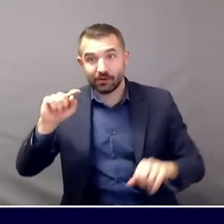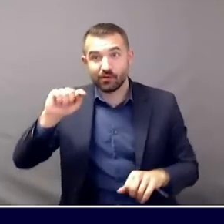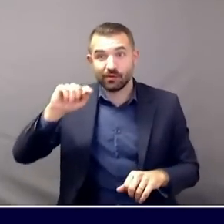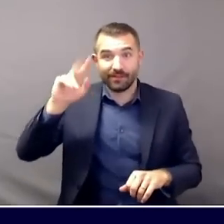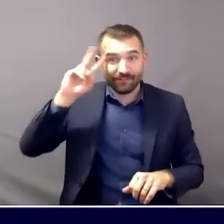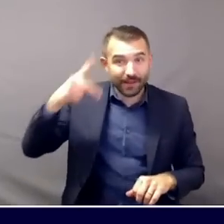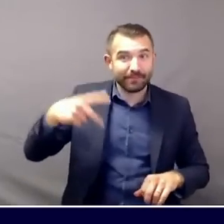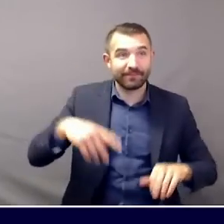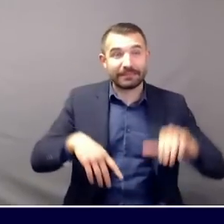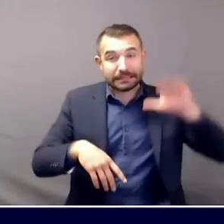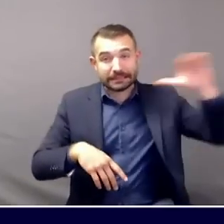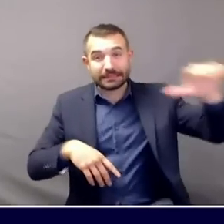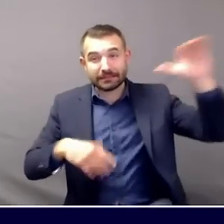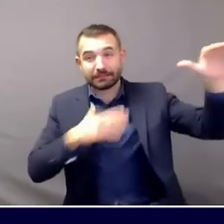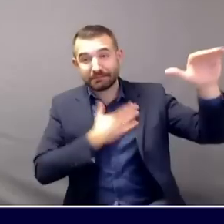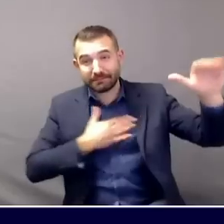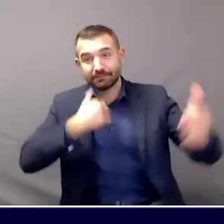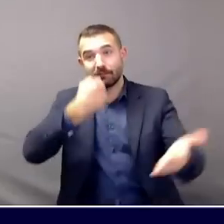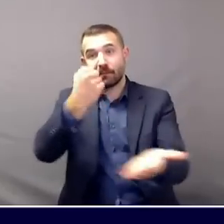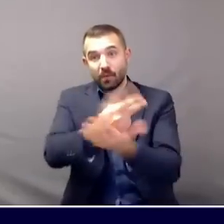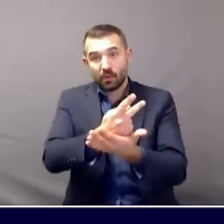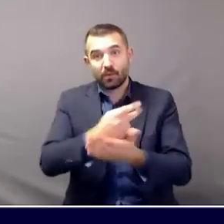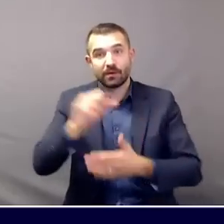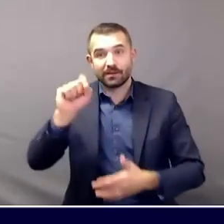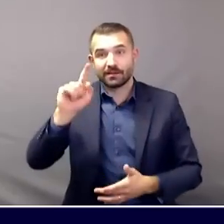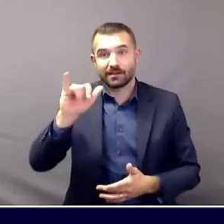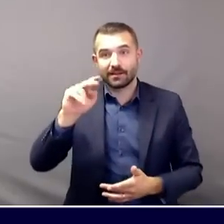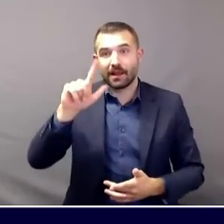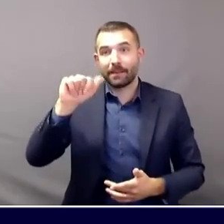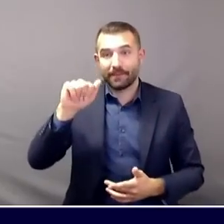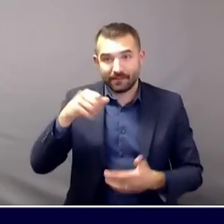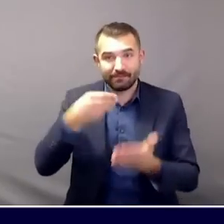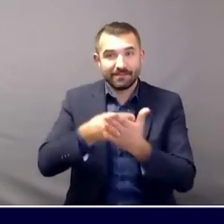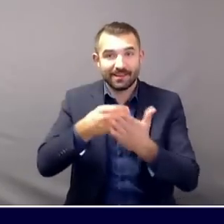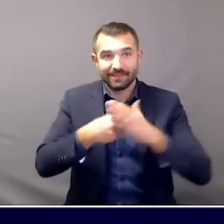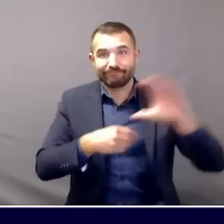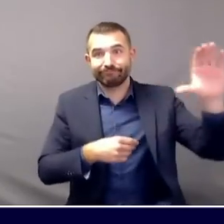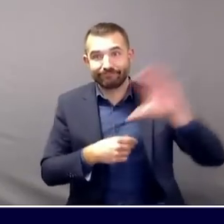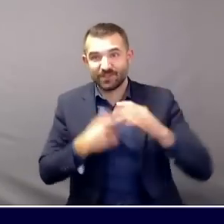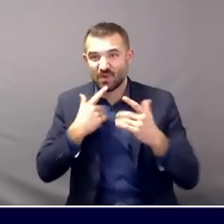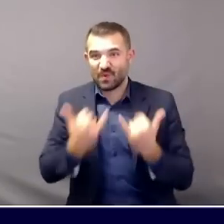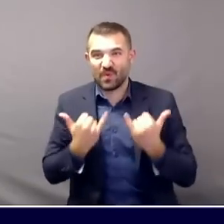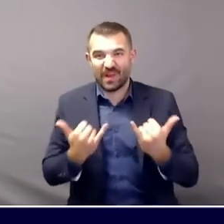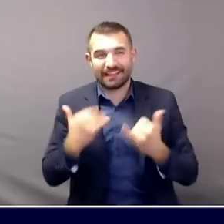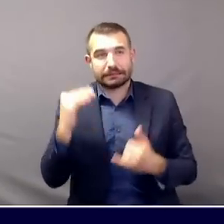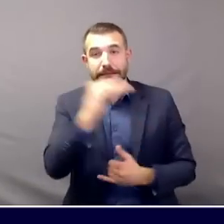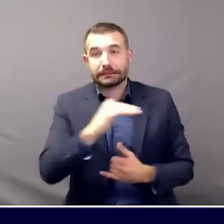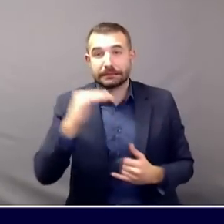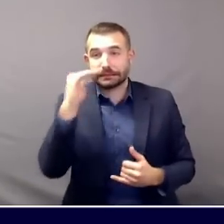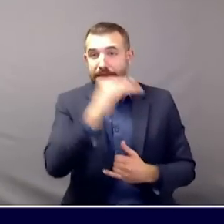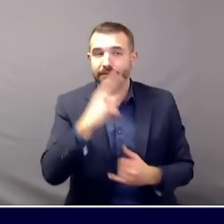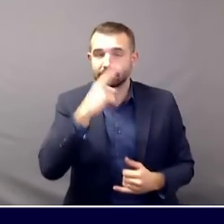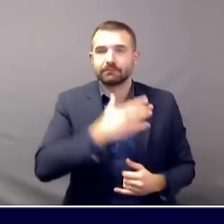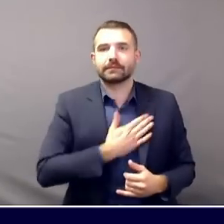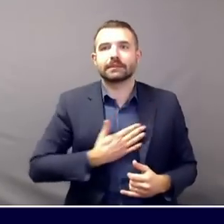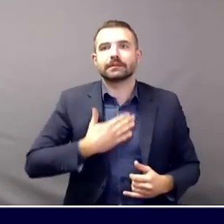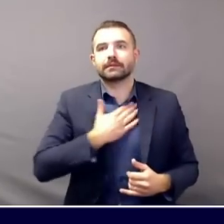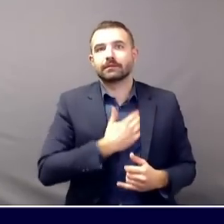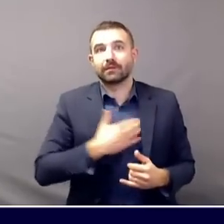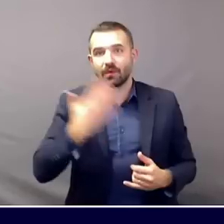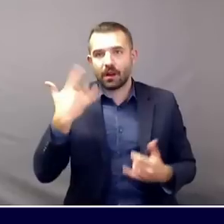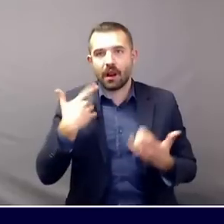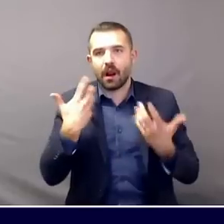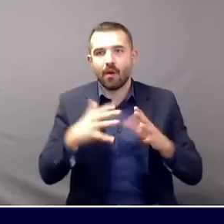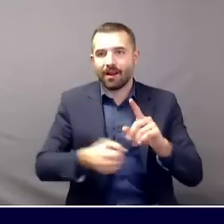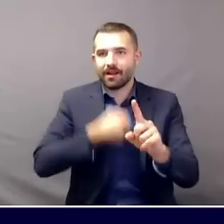package now. Because if we have to take some other measures that will impact the economy,